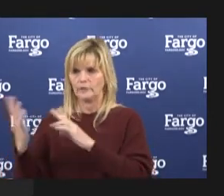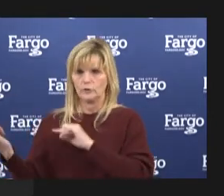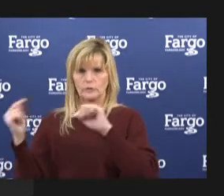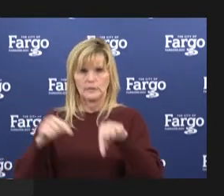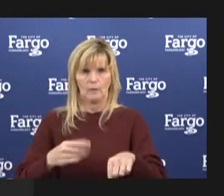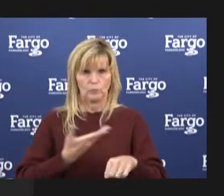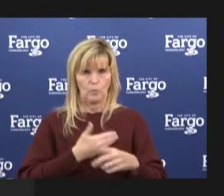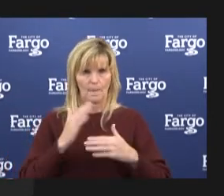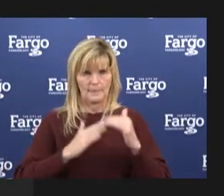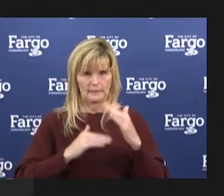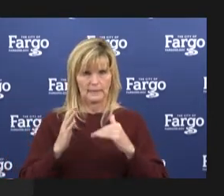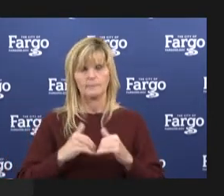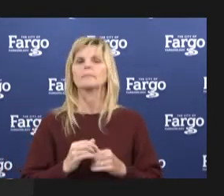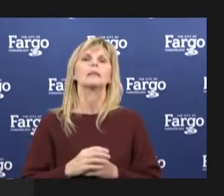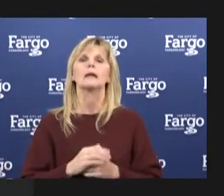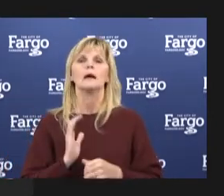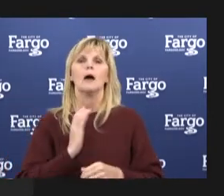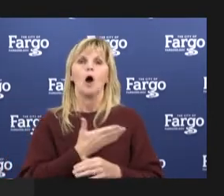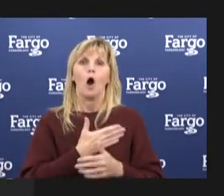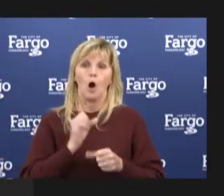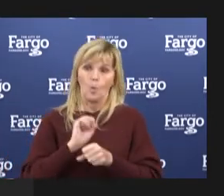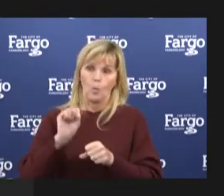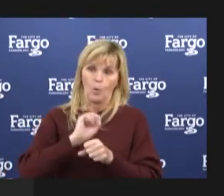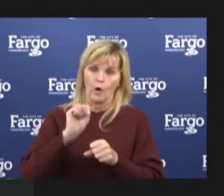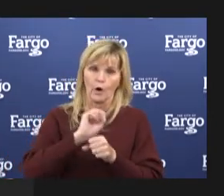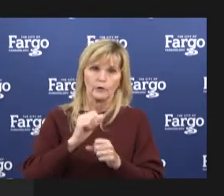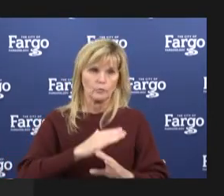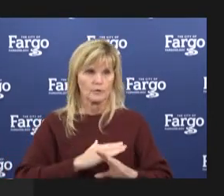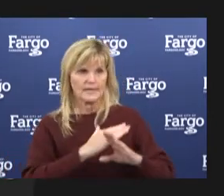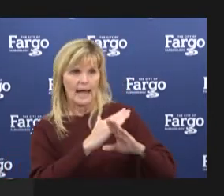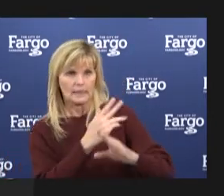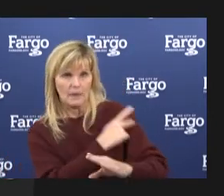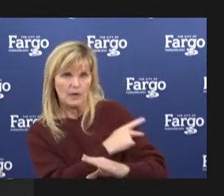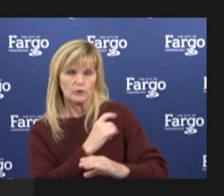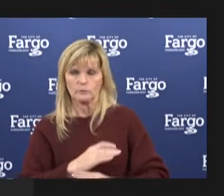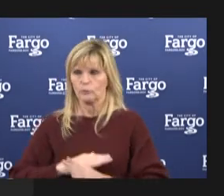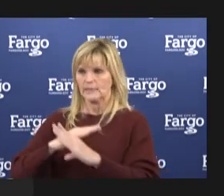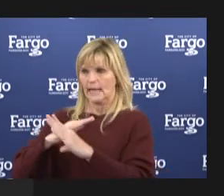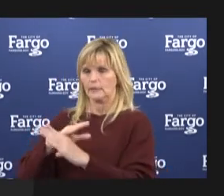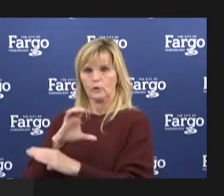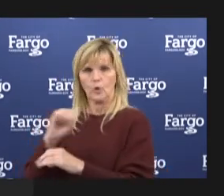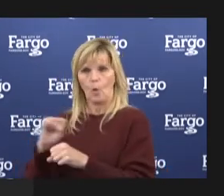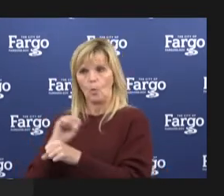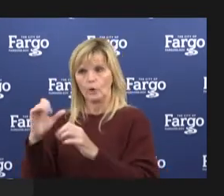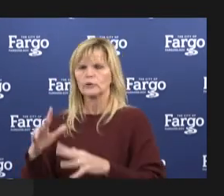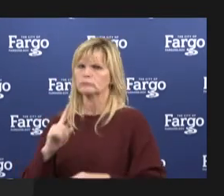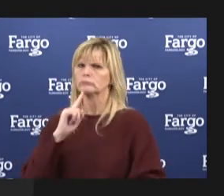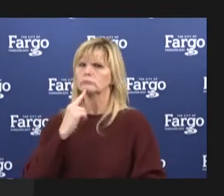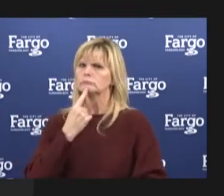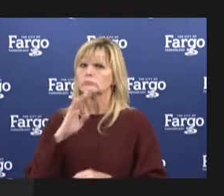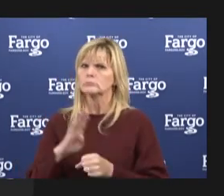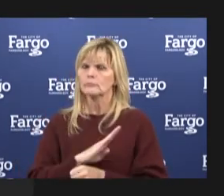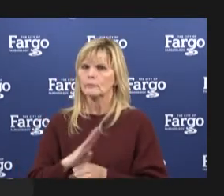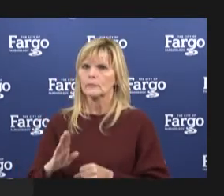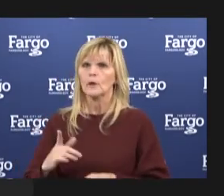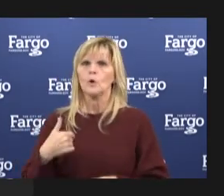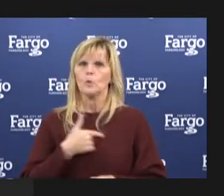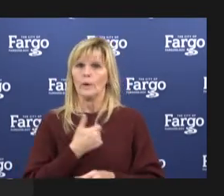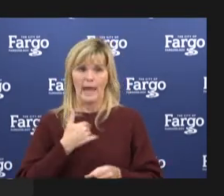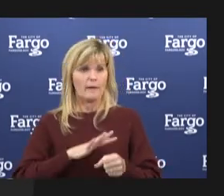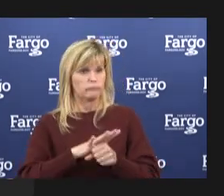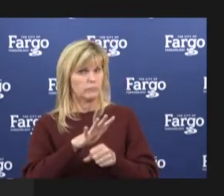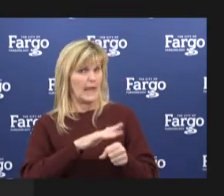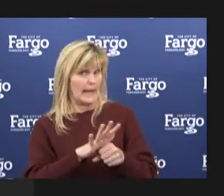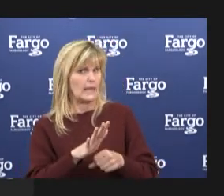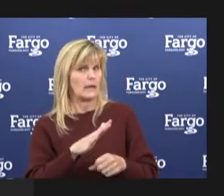facilities. Our efforts to protect our patients and colleagues are taken very seriously. We currently do have adequate supplies of